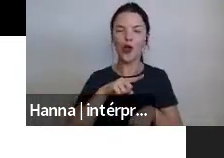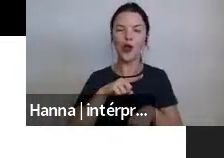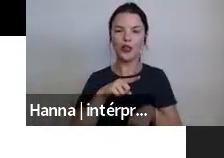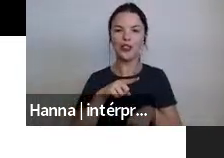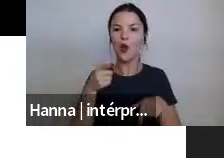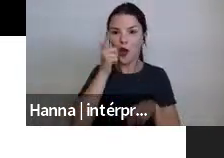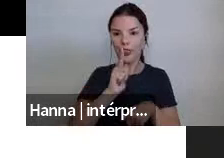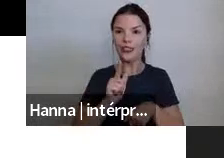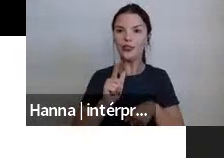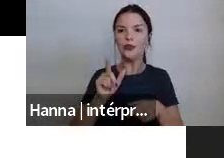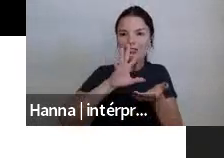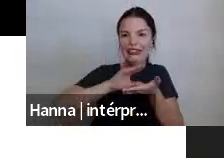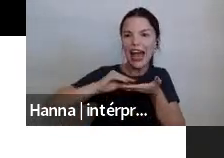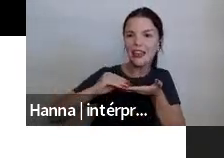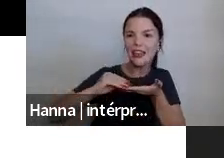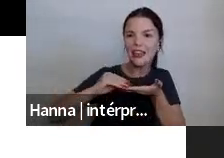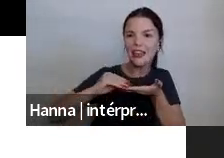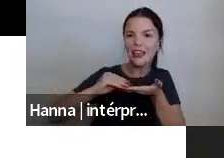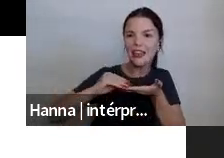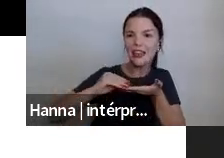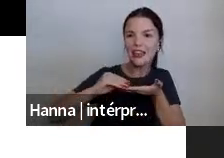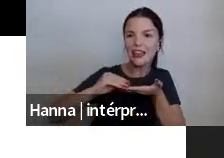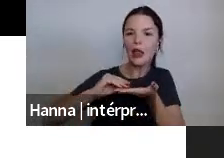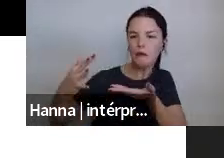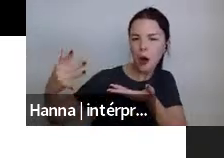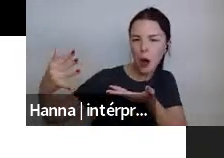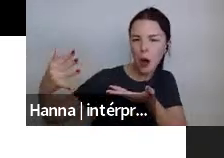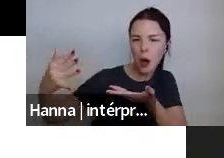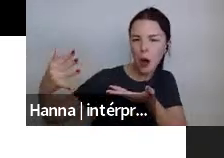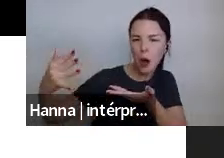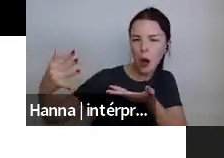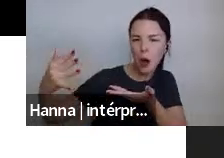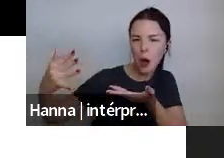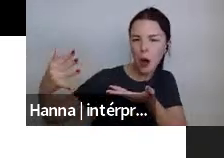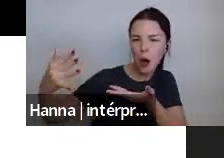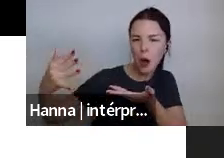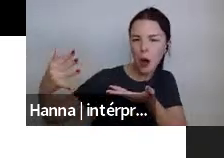collected data from a YouTube channel,